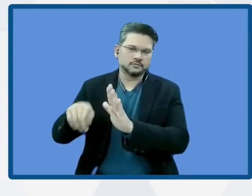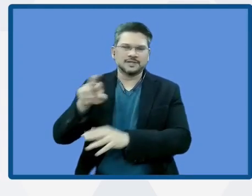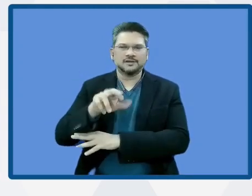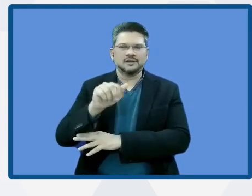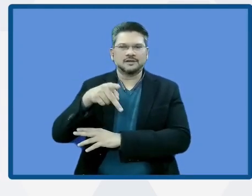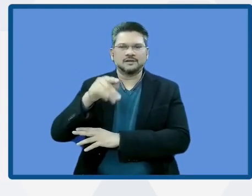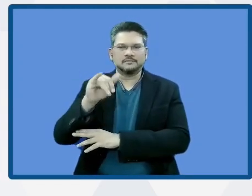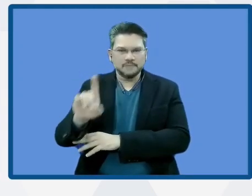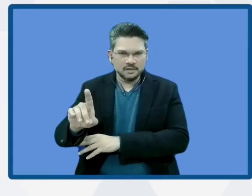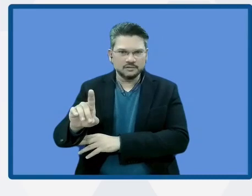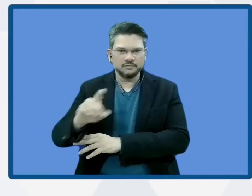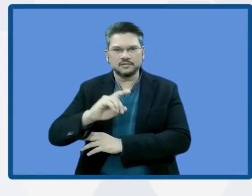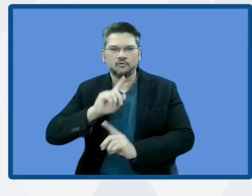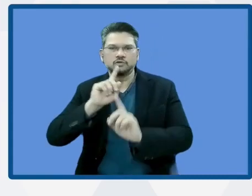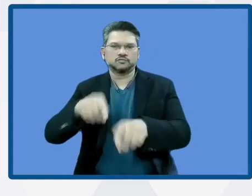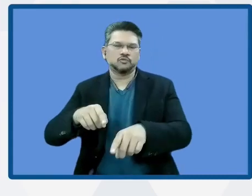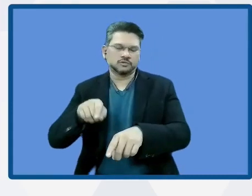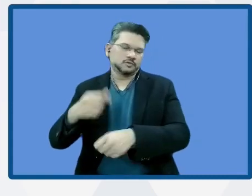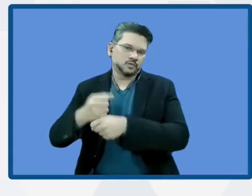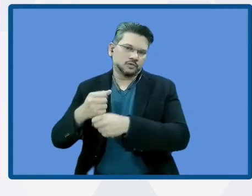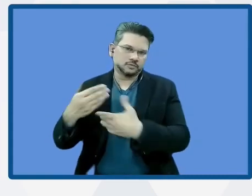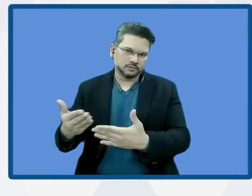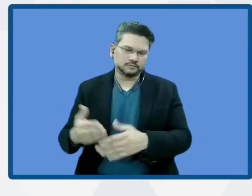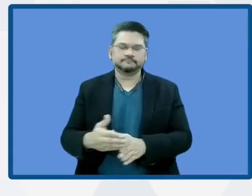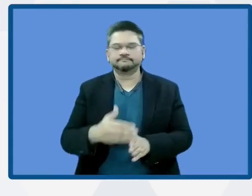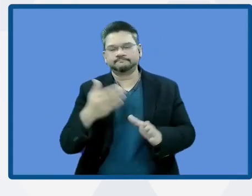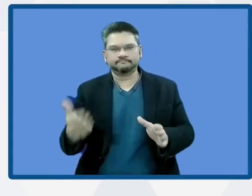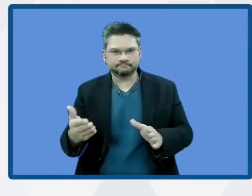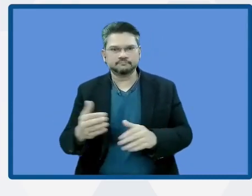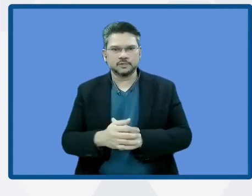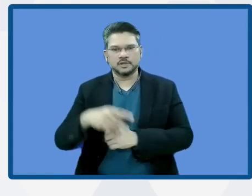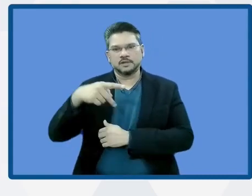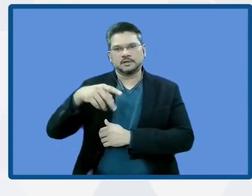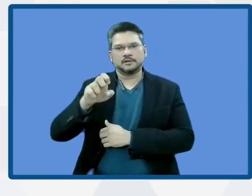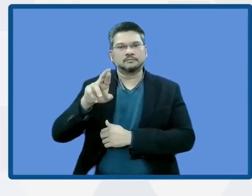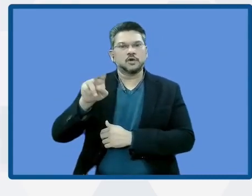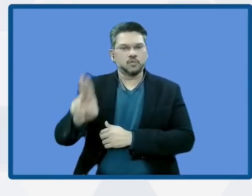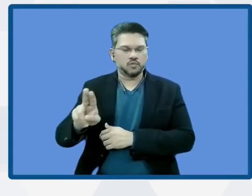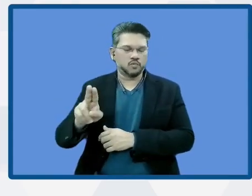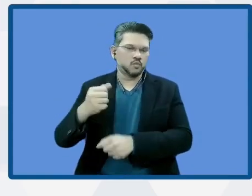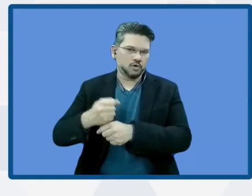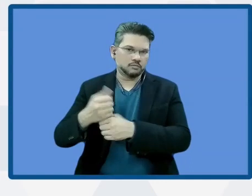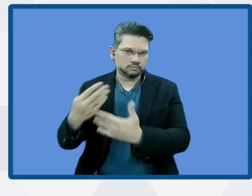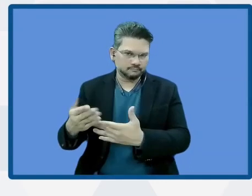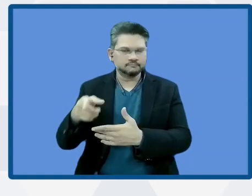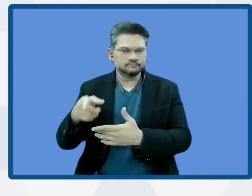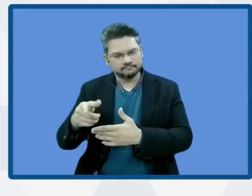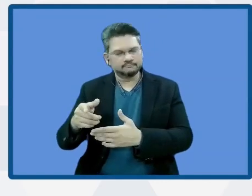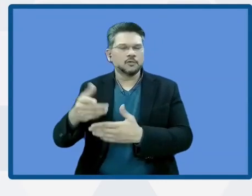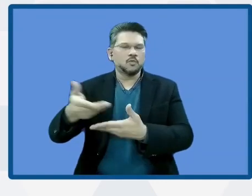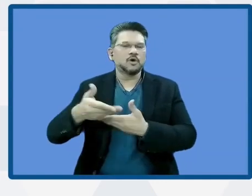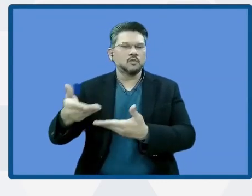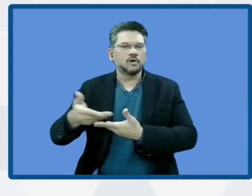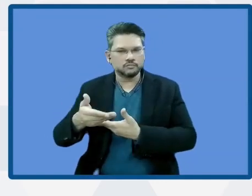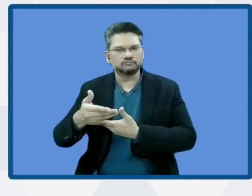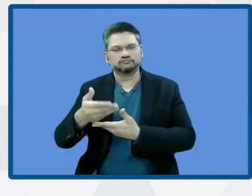response, and COSUDE deputy director in Peru. She will give some welcoming remarks and